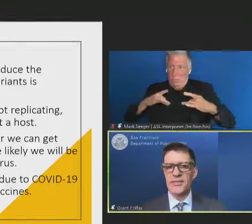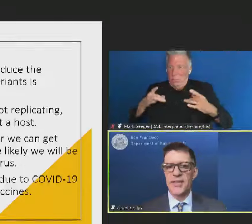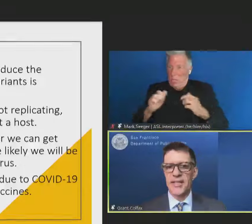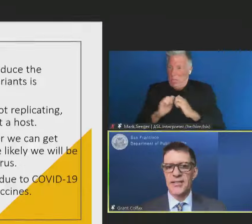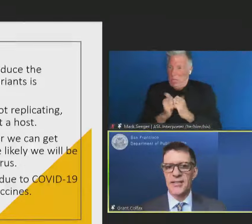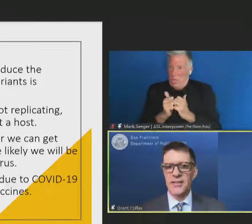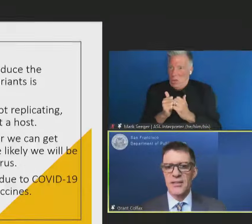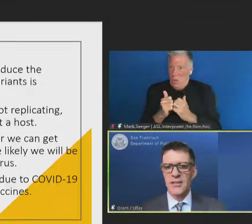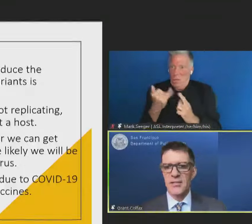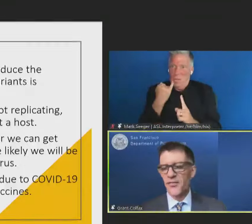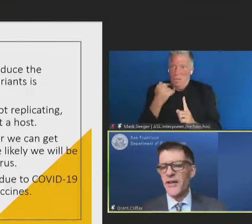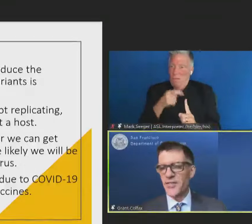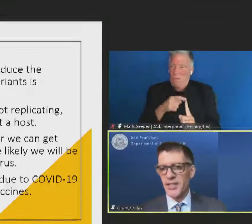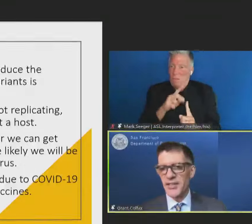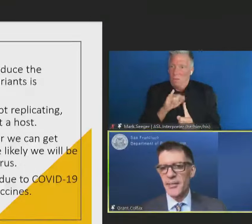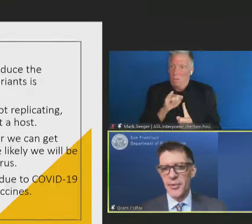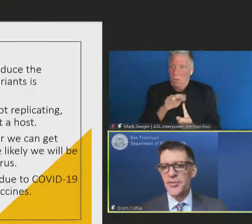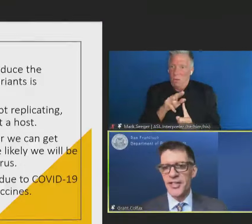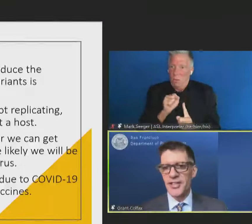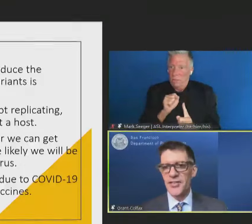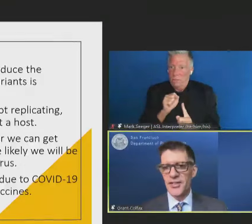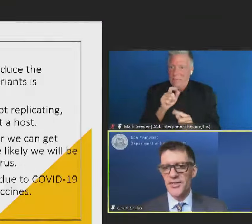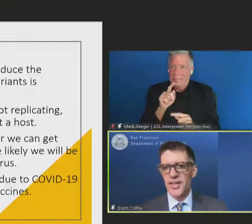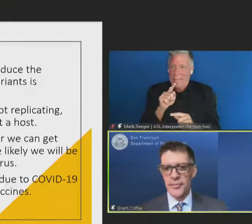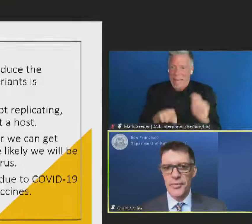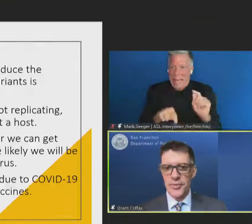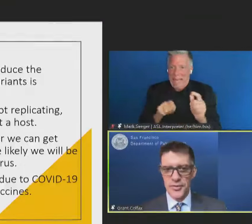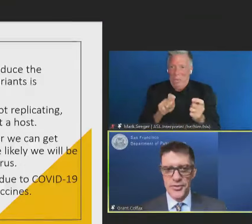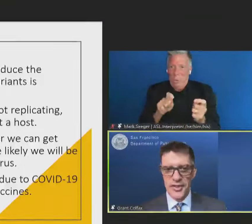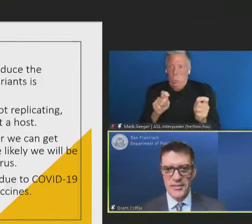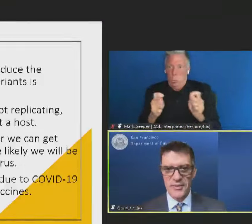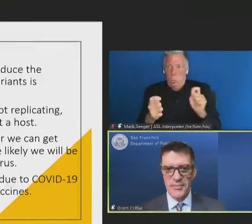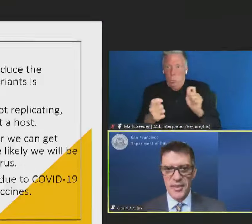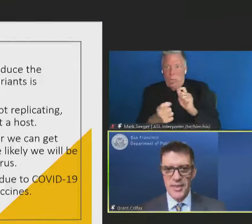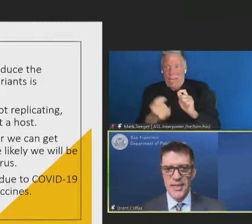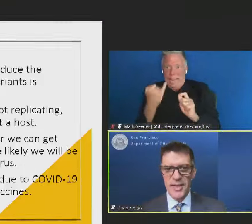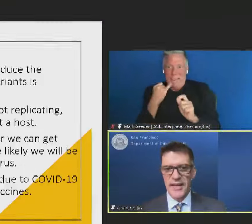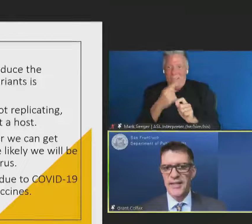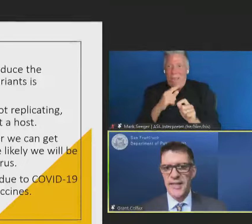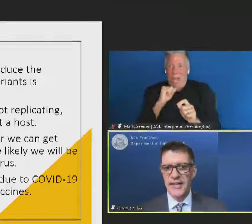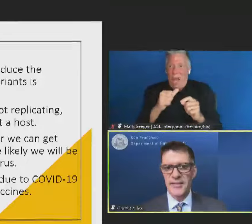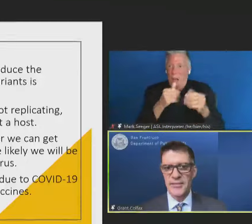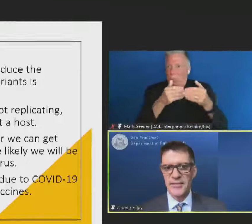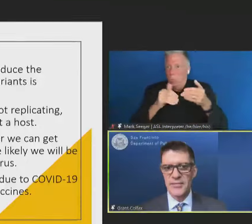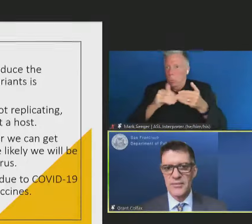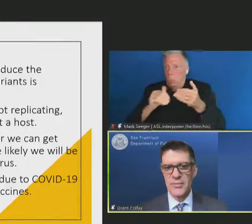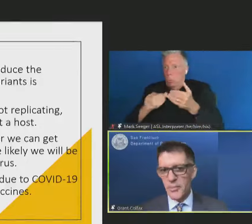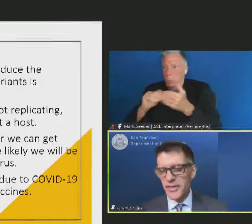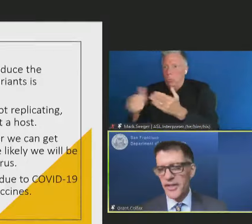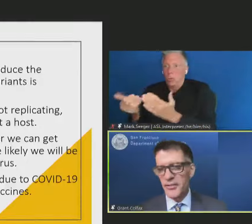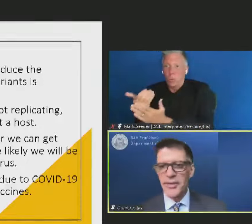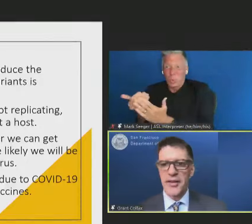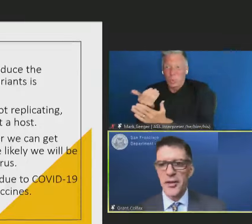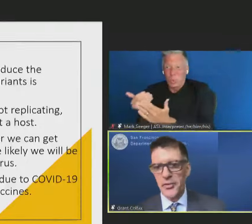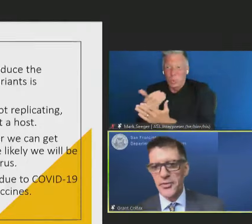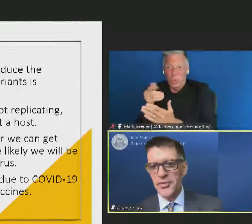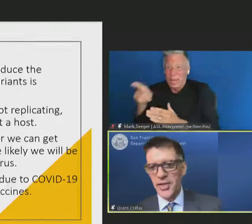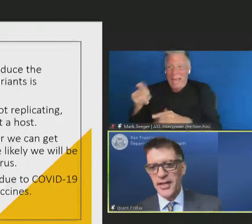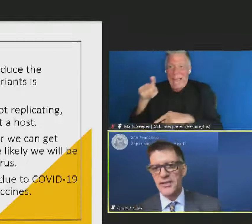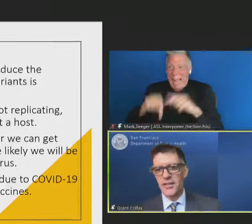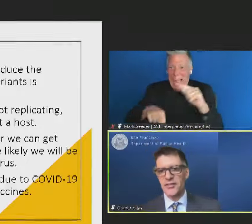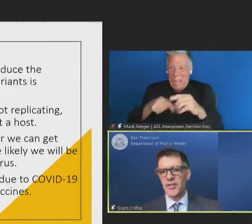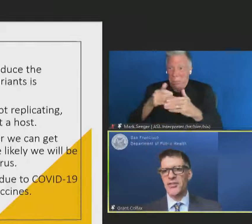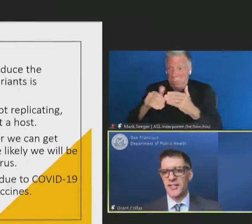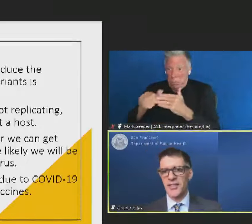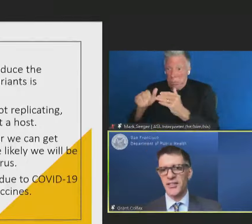virus cannot mutate if it is not reproducing, and it can't replicate without a host.